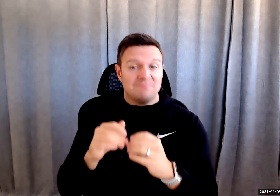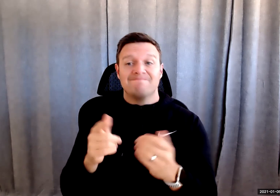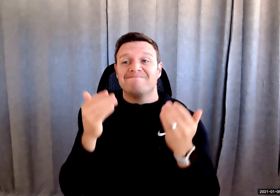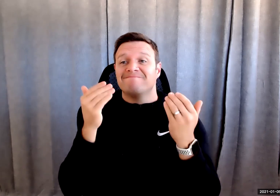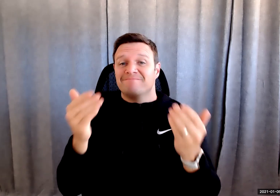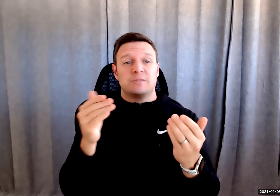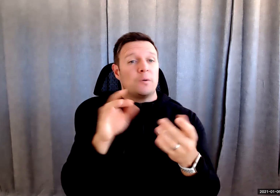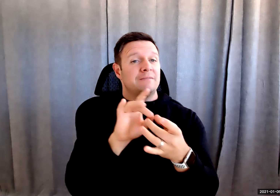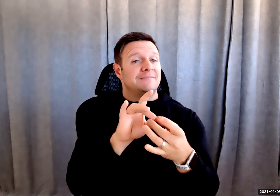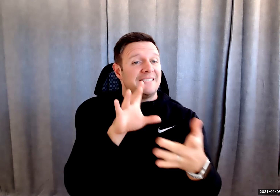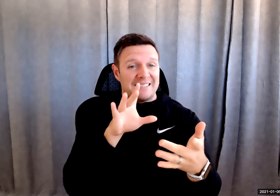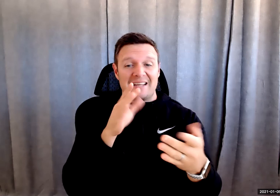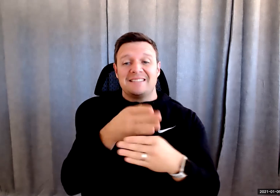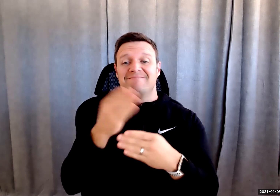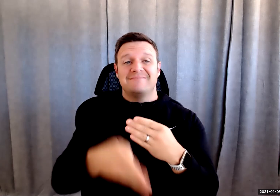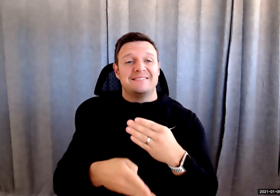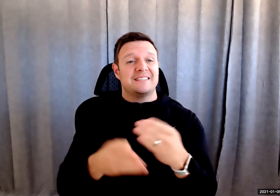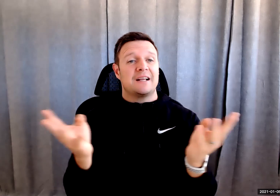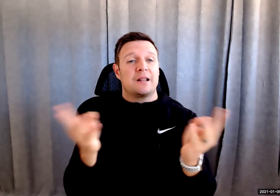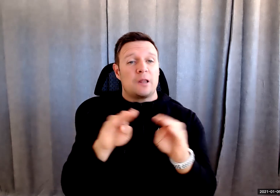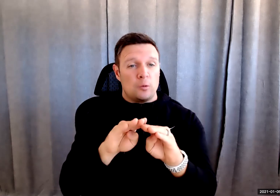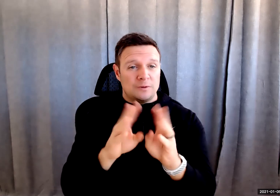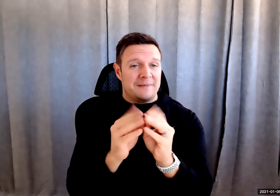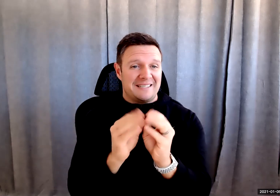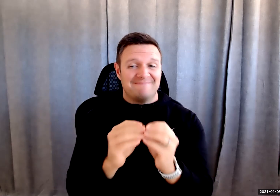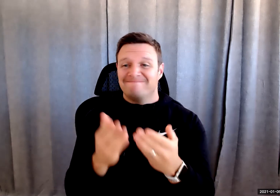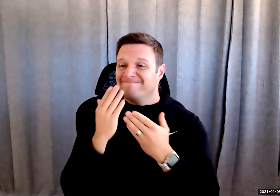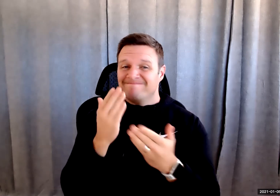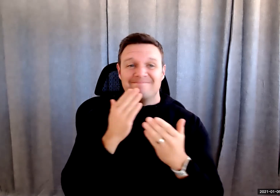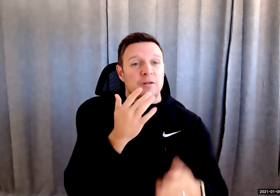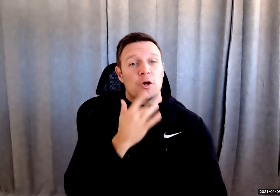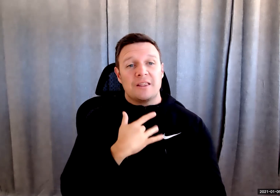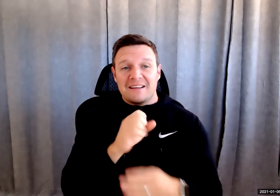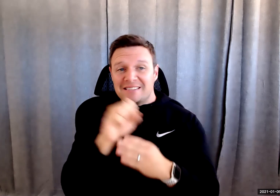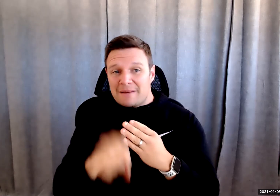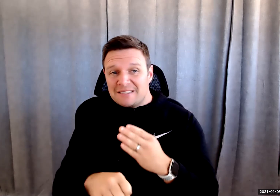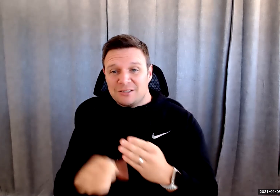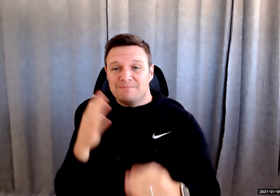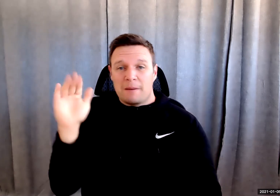and conclude this meeting, Dahlia. Thank you guys. Good luck with the semester.